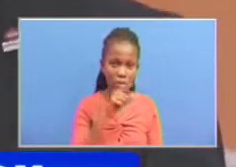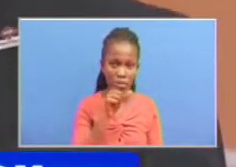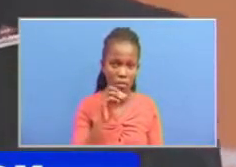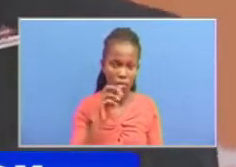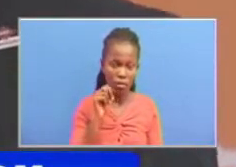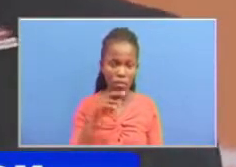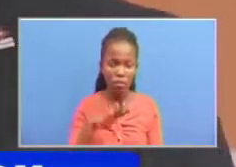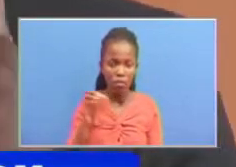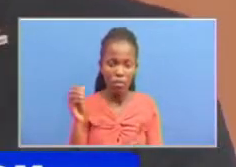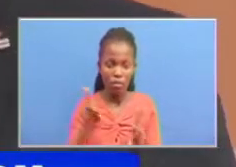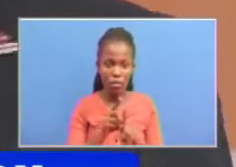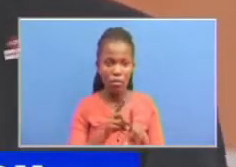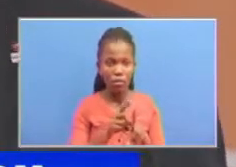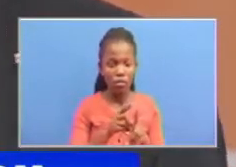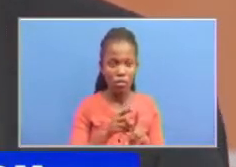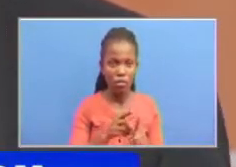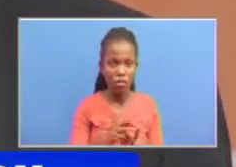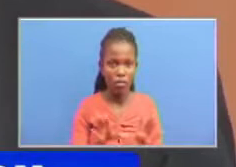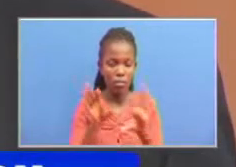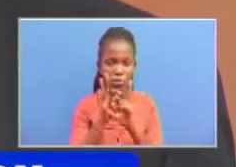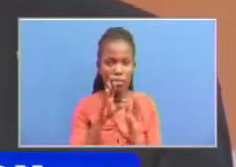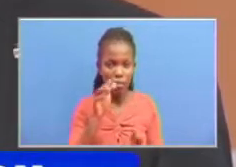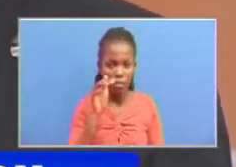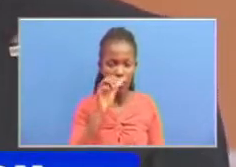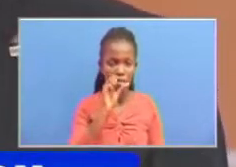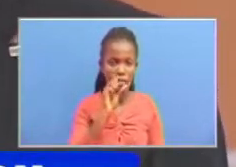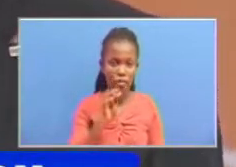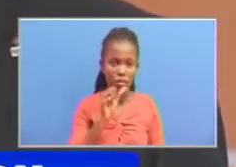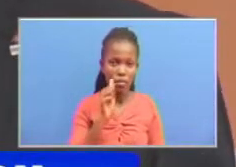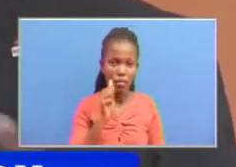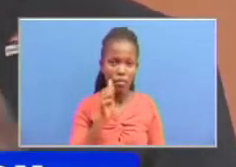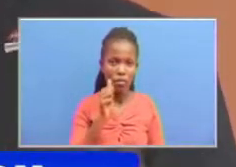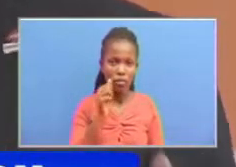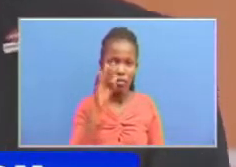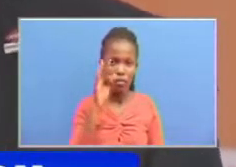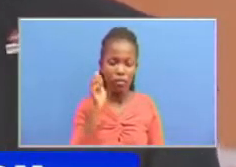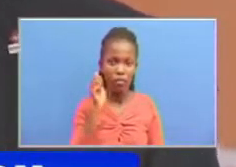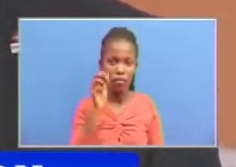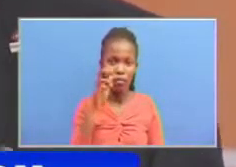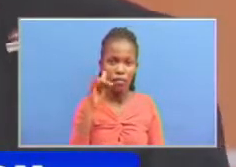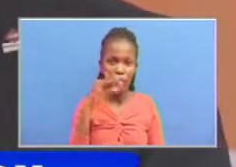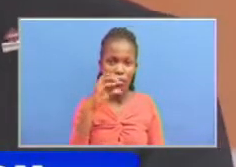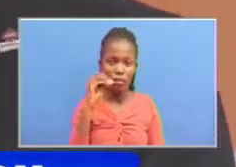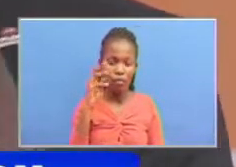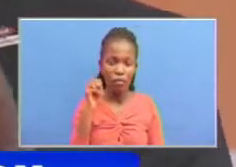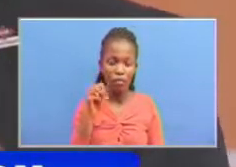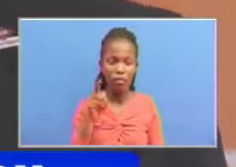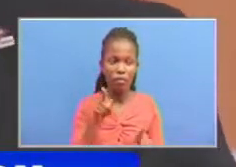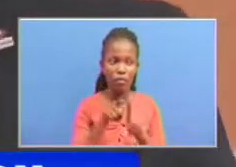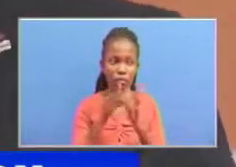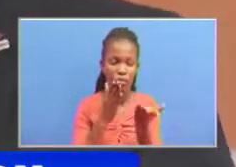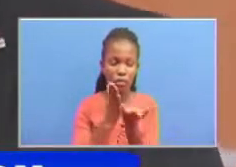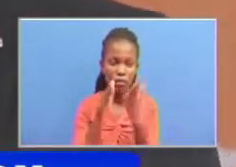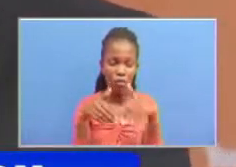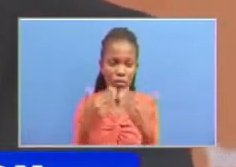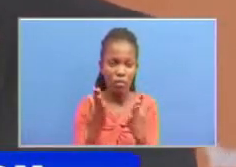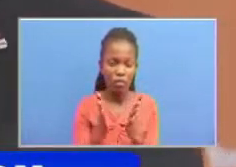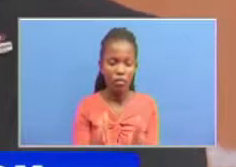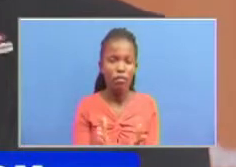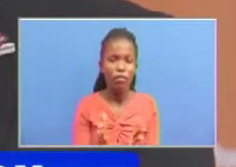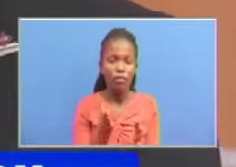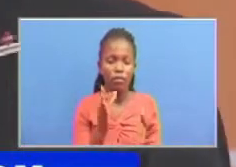with Safaricom, we decided to pursue this project and make sure that we put all our servers and we function from the cloud.